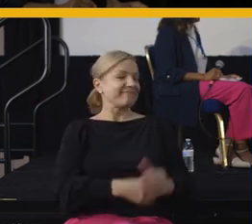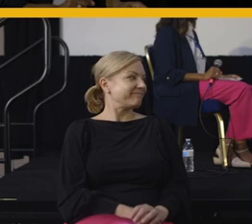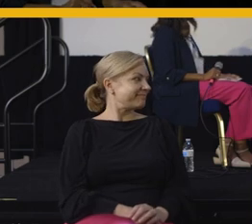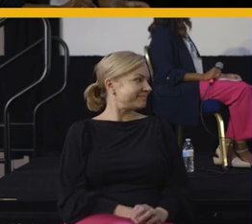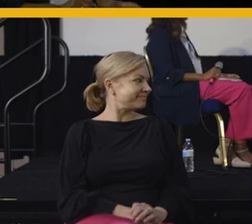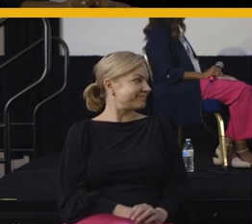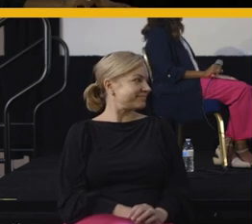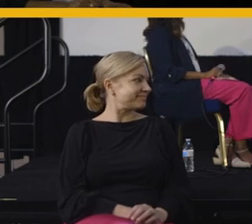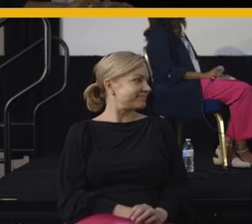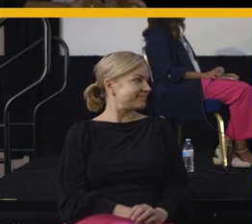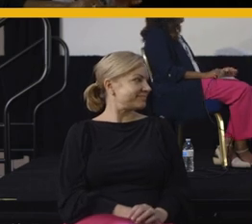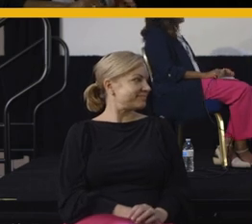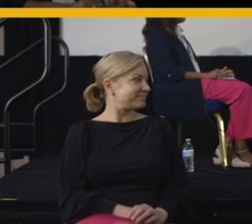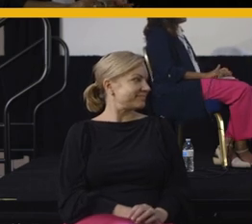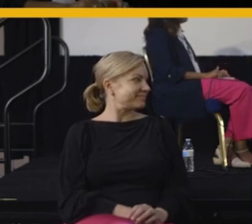more.